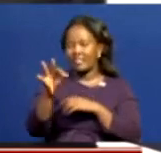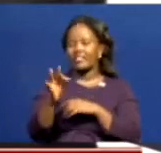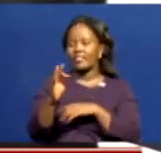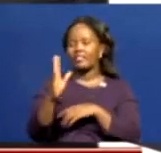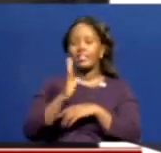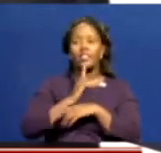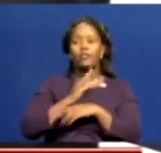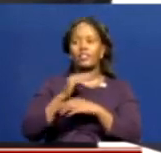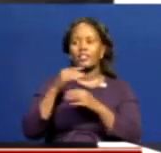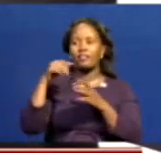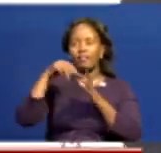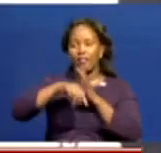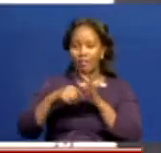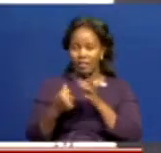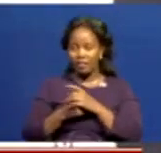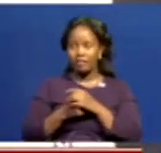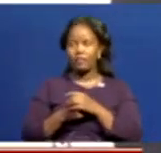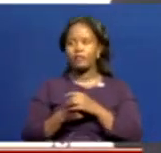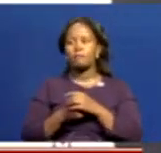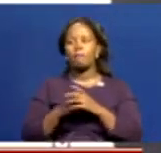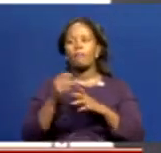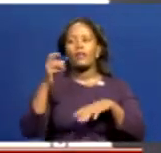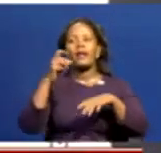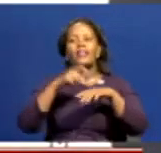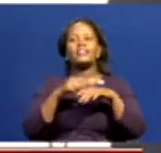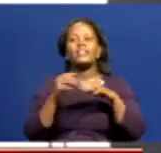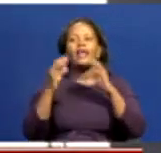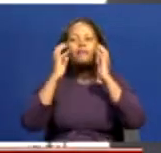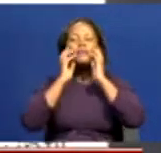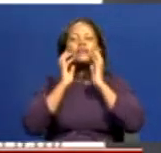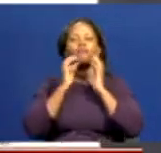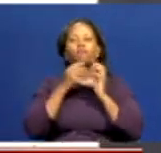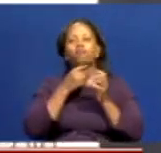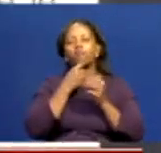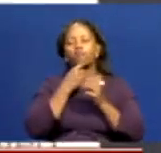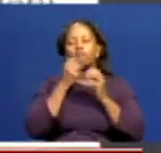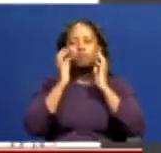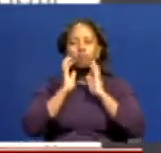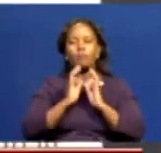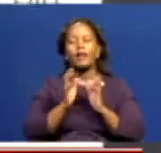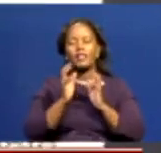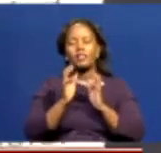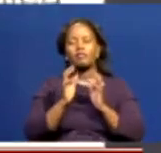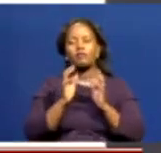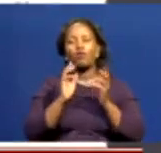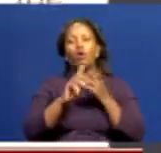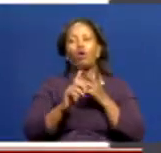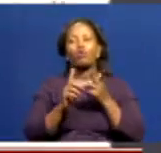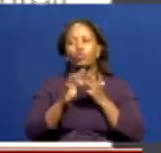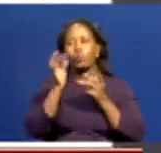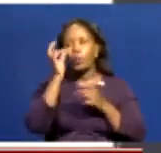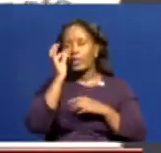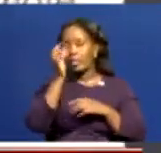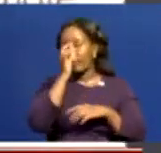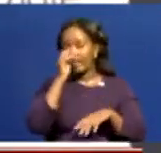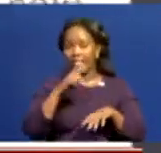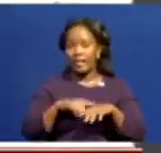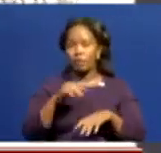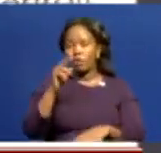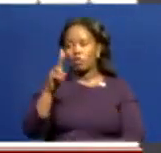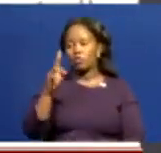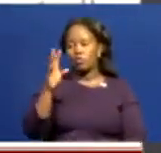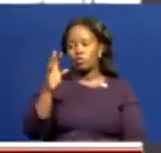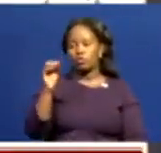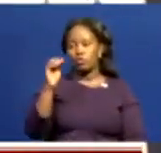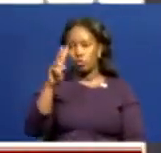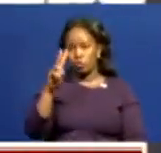banknotes as well as the coins. During President Mwai Kibaki's era between December 2002 to March